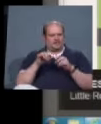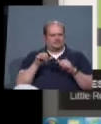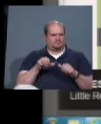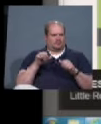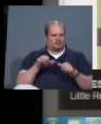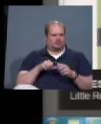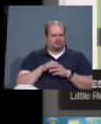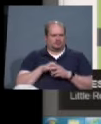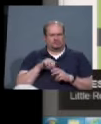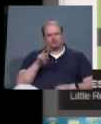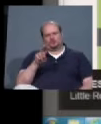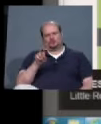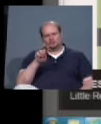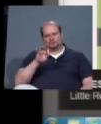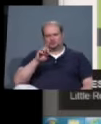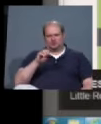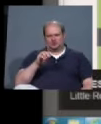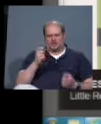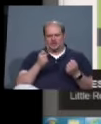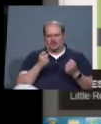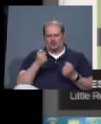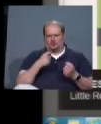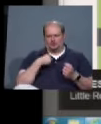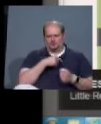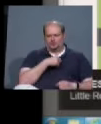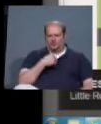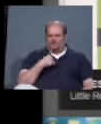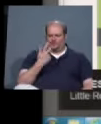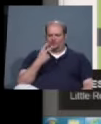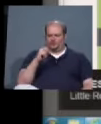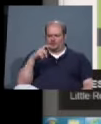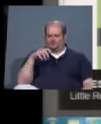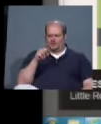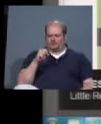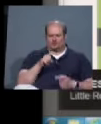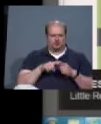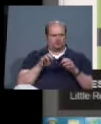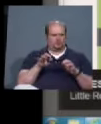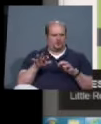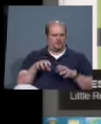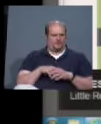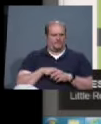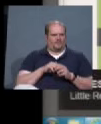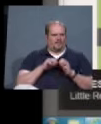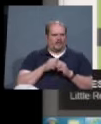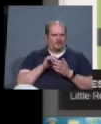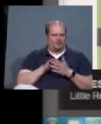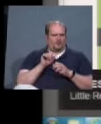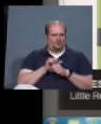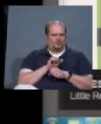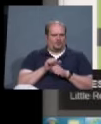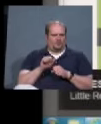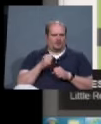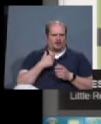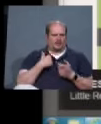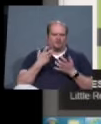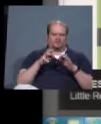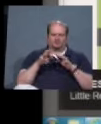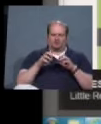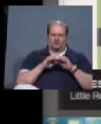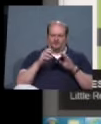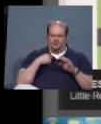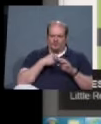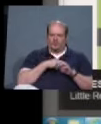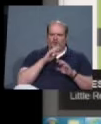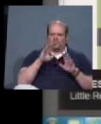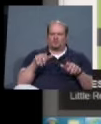potentially 290-something cars, and we have three spaces to drop off. Sure. How's that going to work? I do want to just clarify that we will